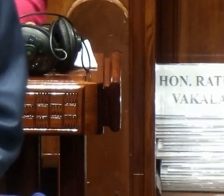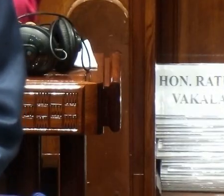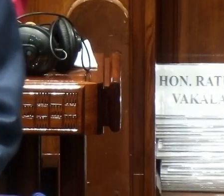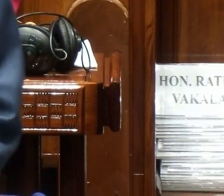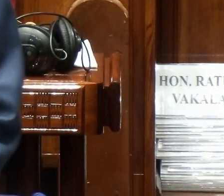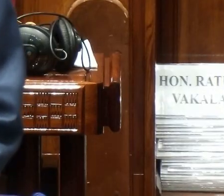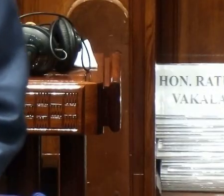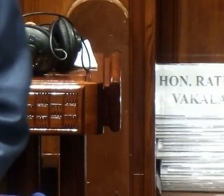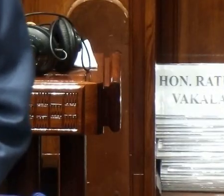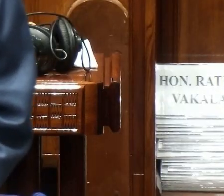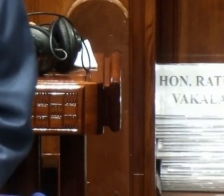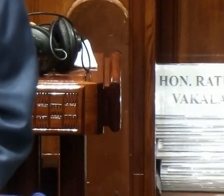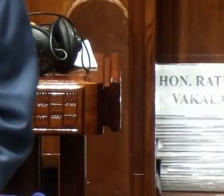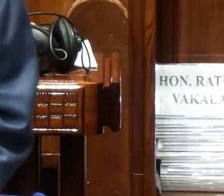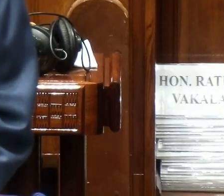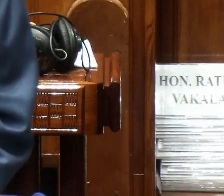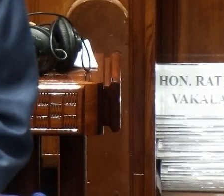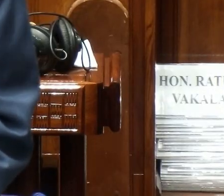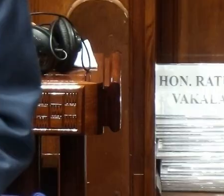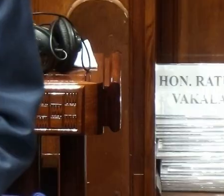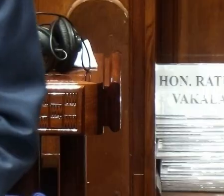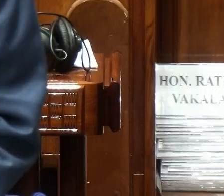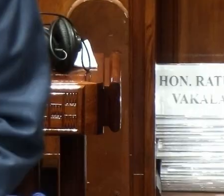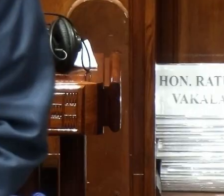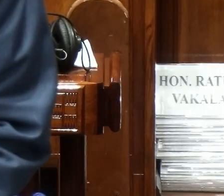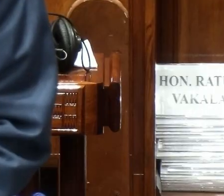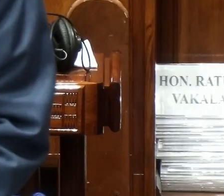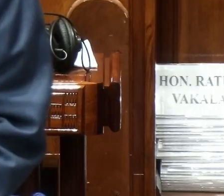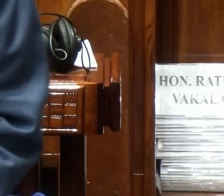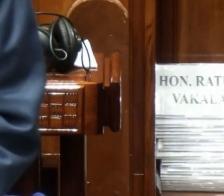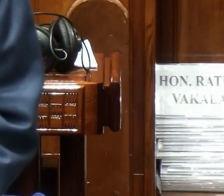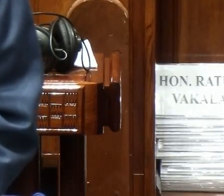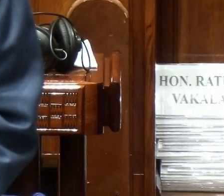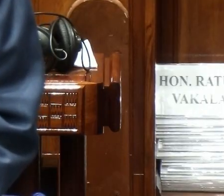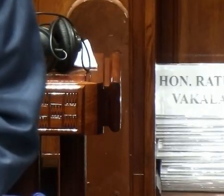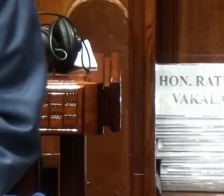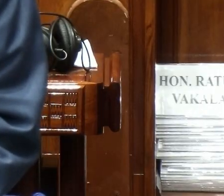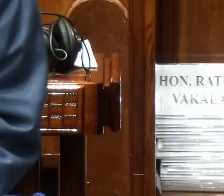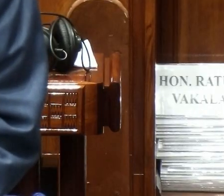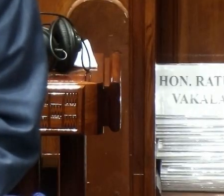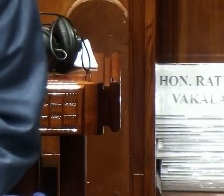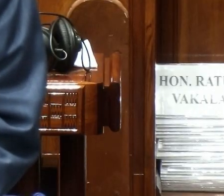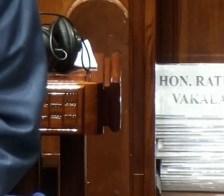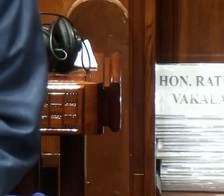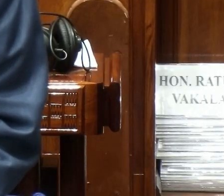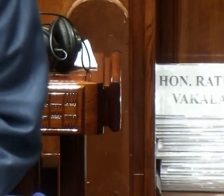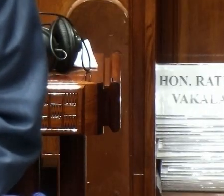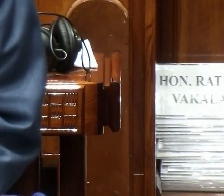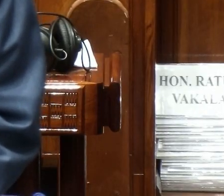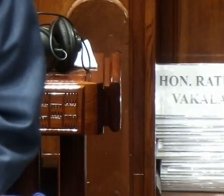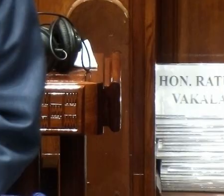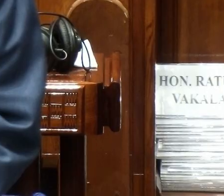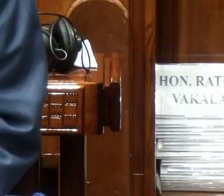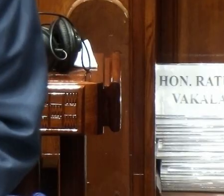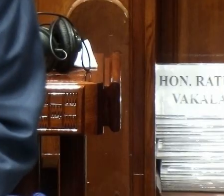from sugarcane to food crop farming. While presenting the implements, the late Dr. Kulisangila asked the